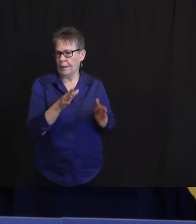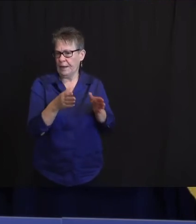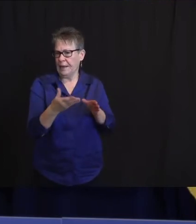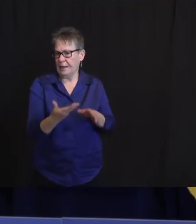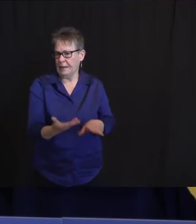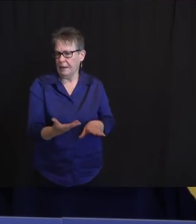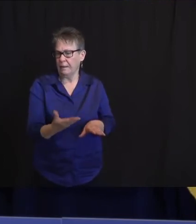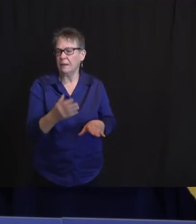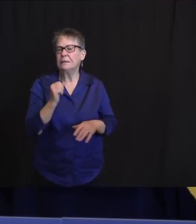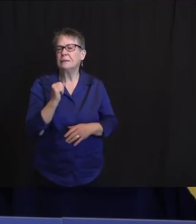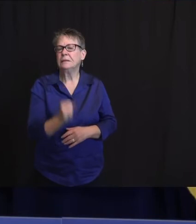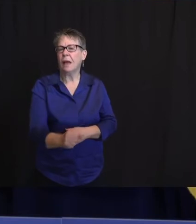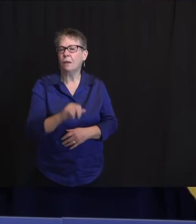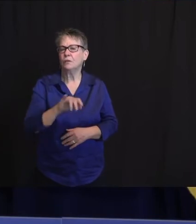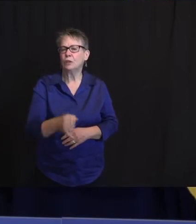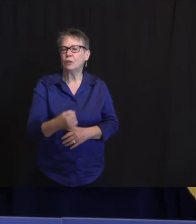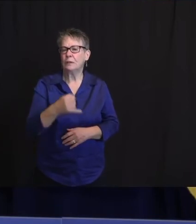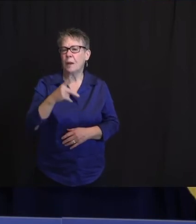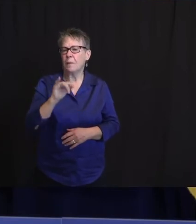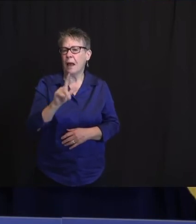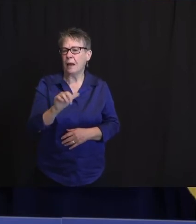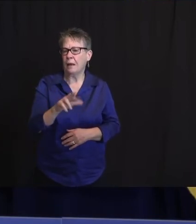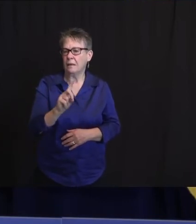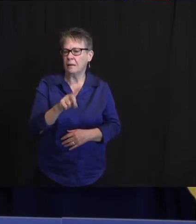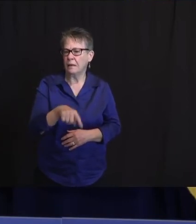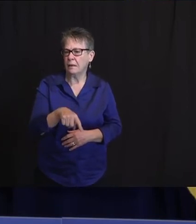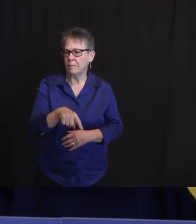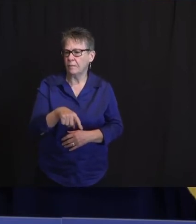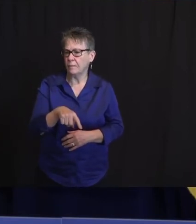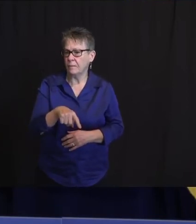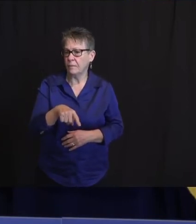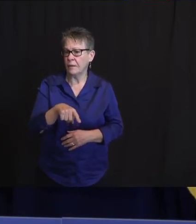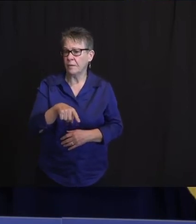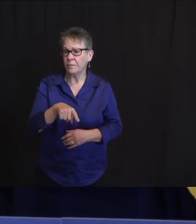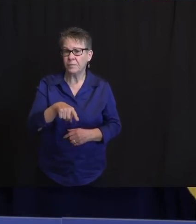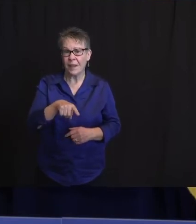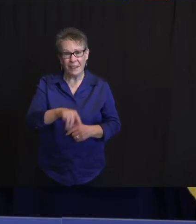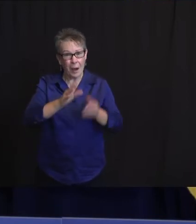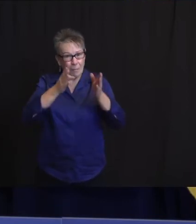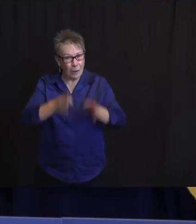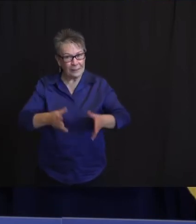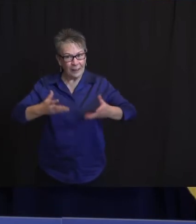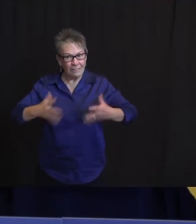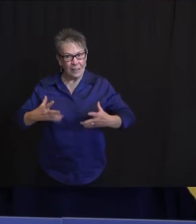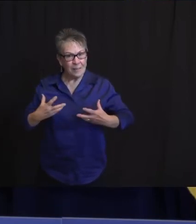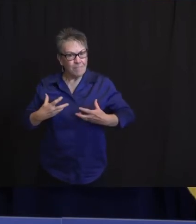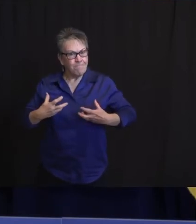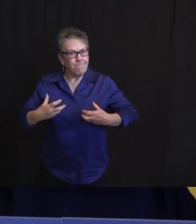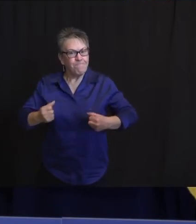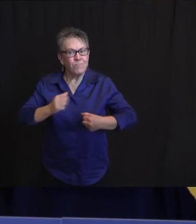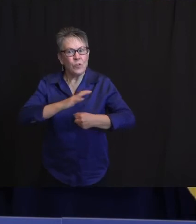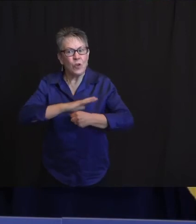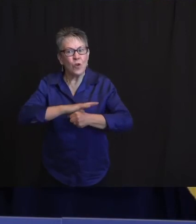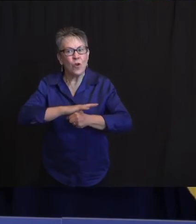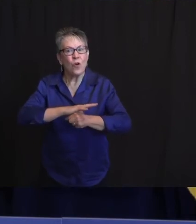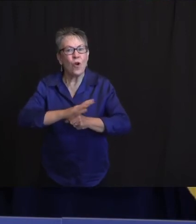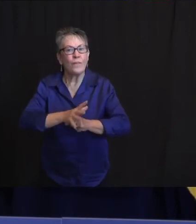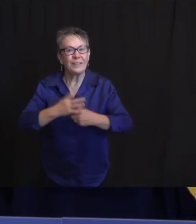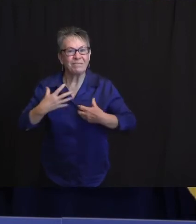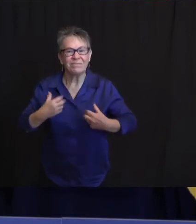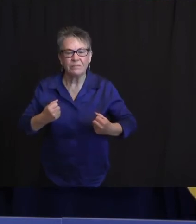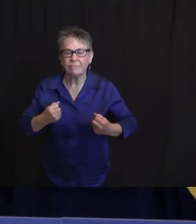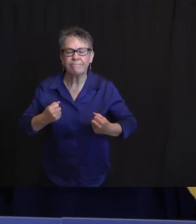a recovered patient who had tested positive for COVID and was in hospice. The